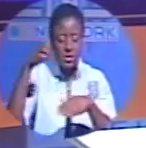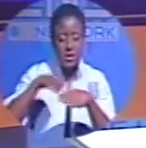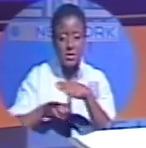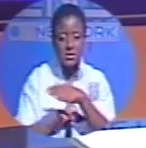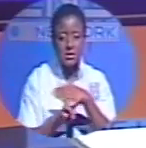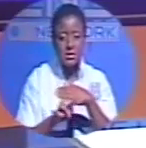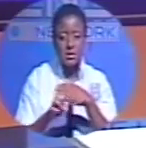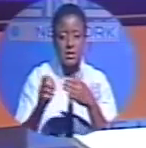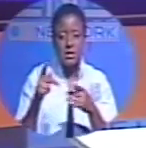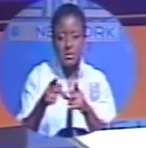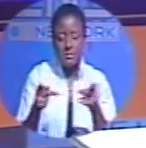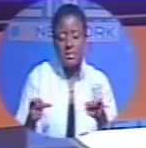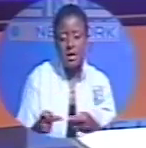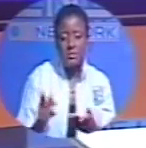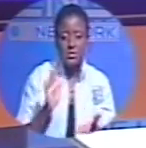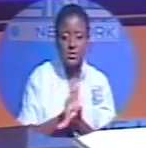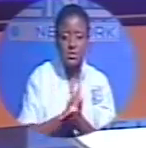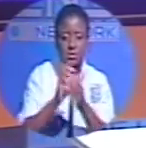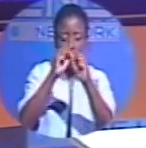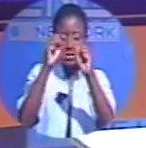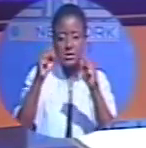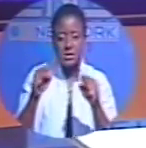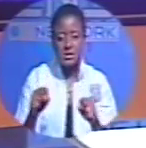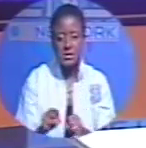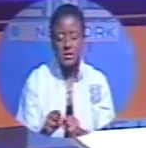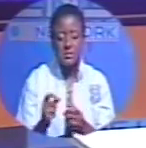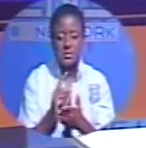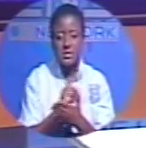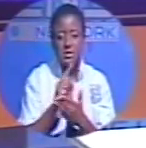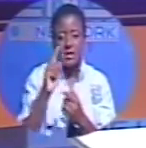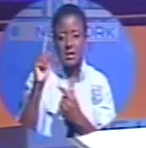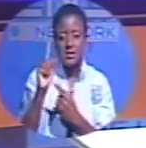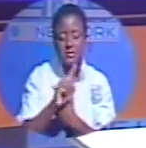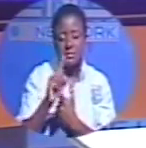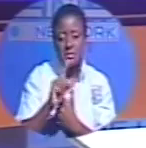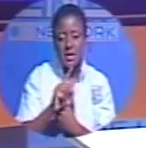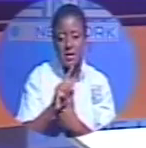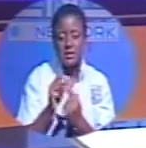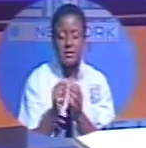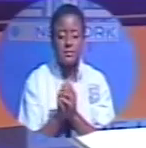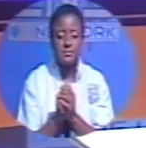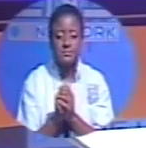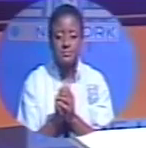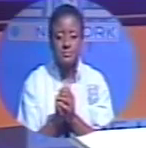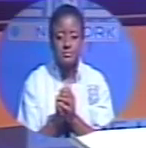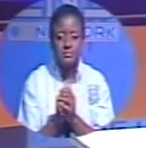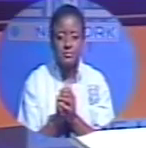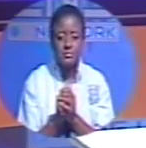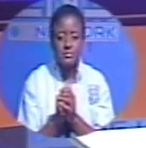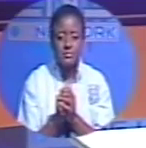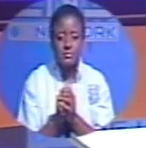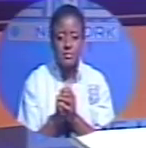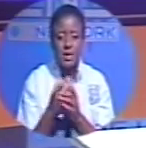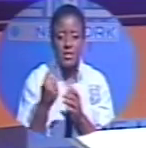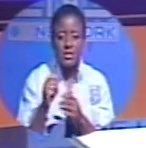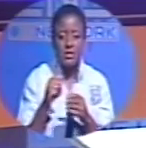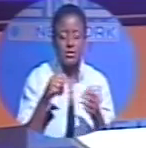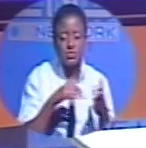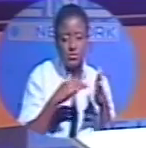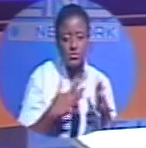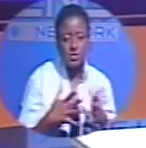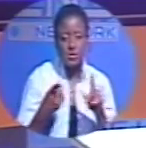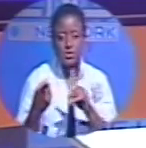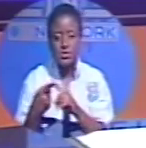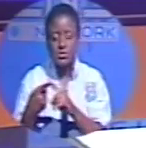next month, according to the Minister of Education, Science and Technology, the Honorable Jerome Fitzgerald. The student-to-teacher ratio